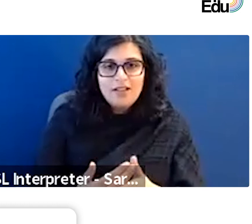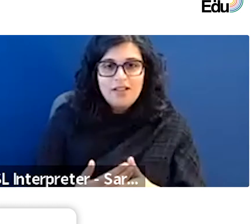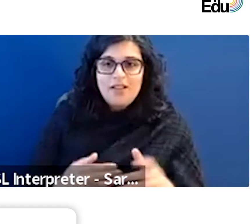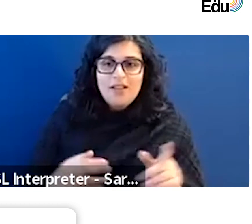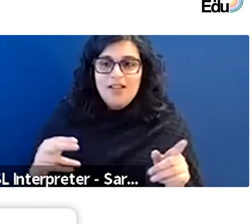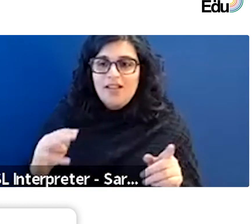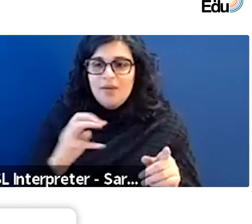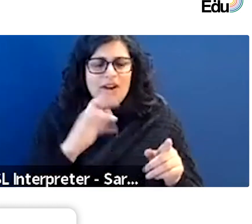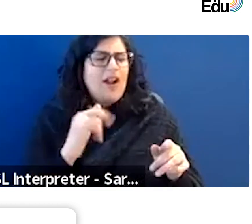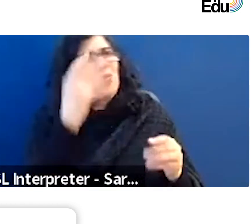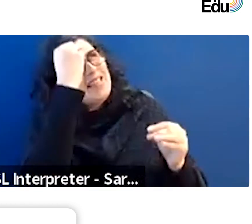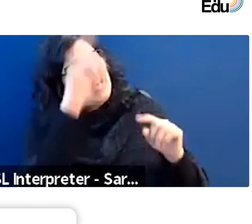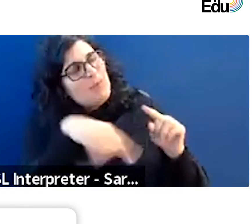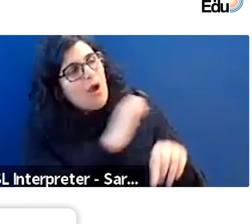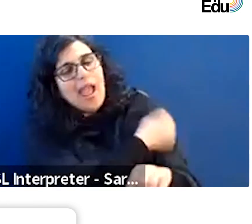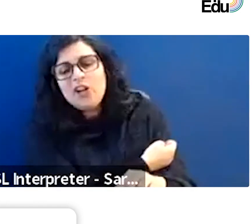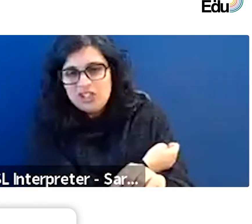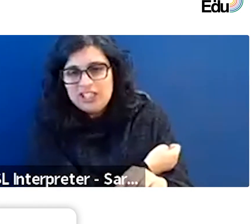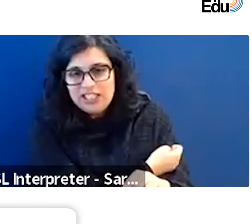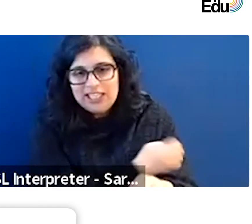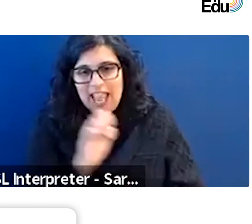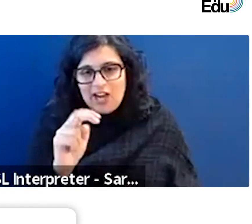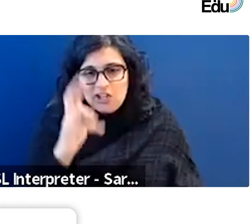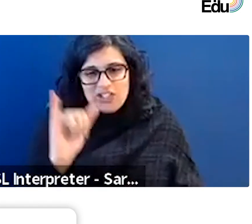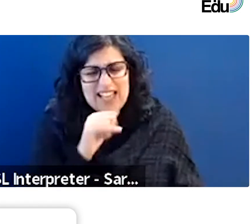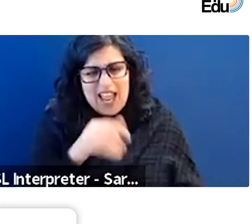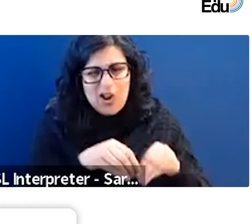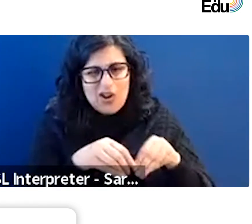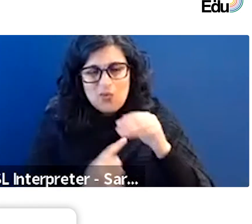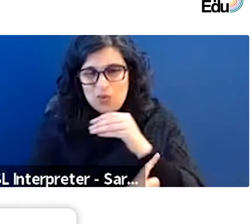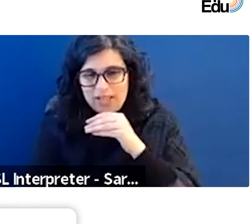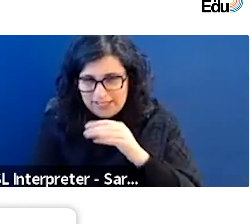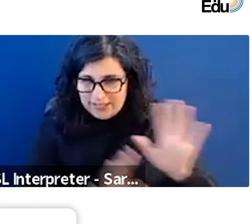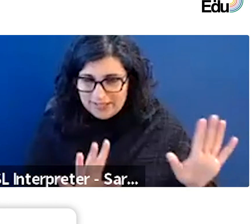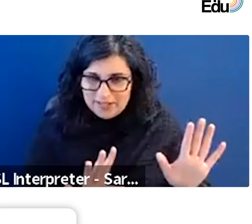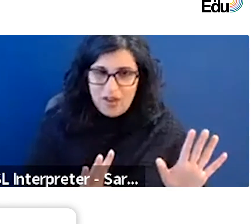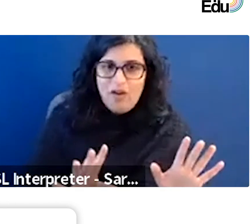about energy in that waste as well. Yeah. That's amazing. So you can also